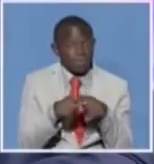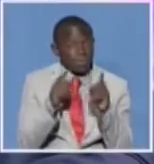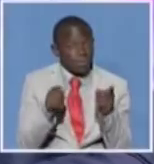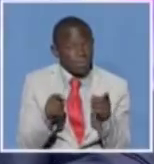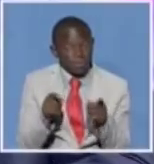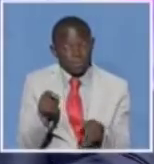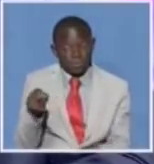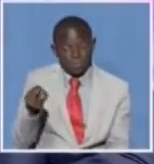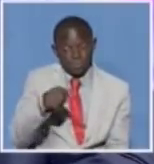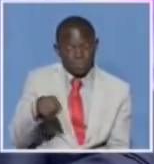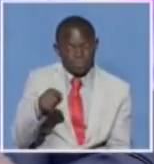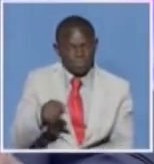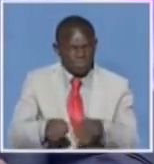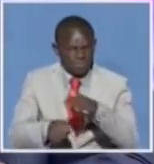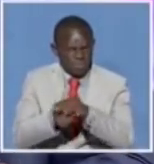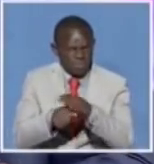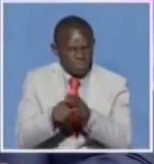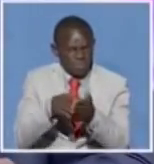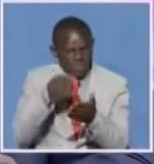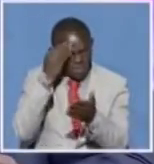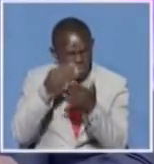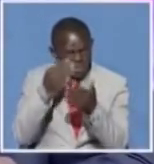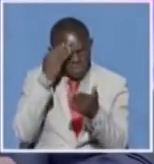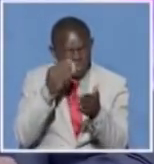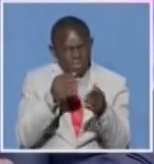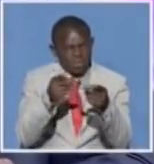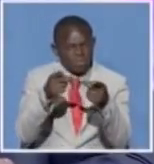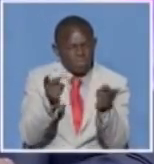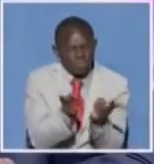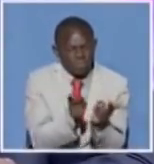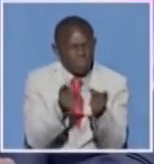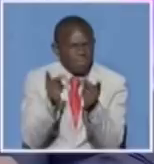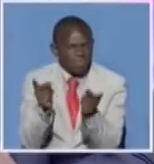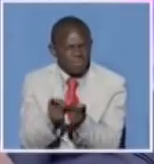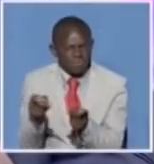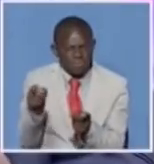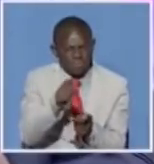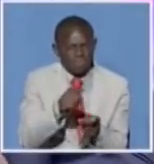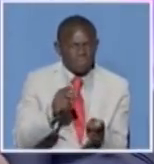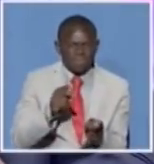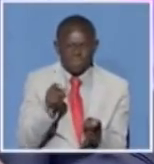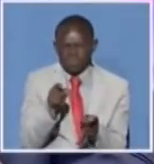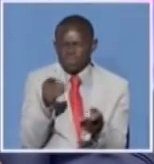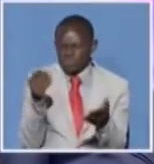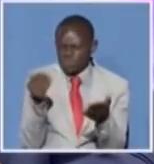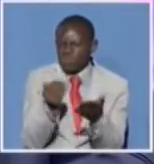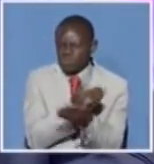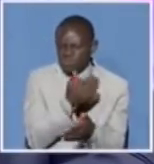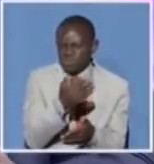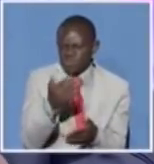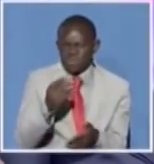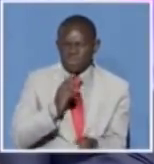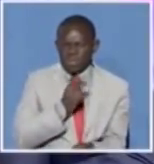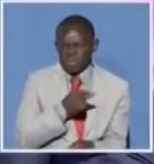centers, it's a new phenomena that we have observed within the education system. What we used to